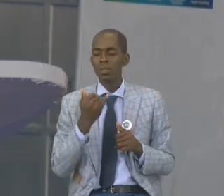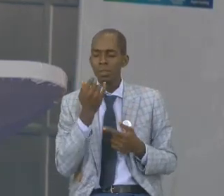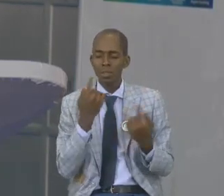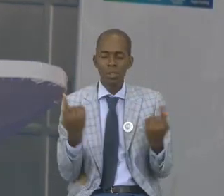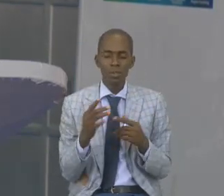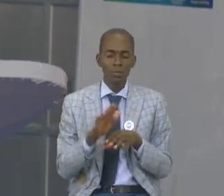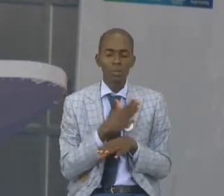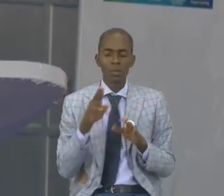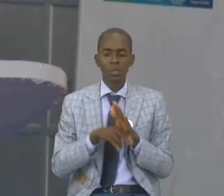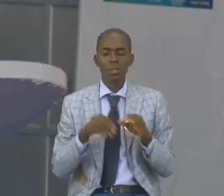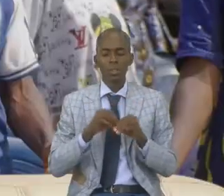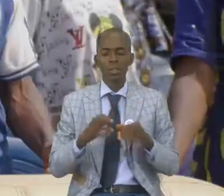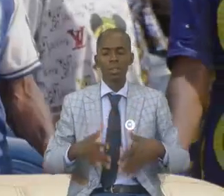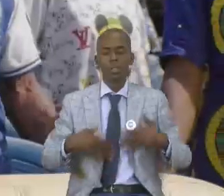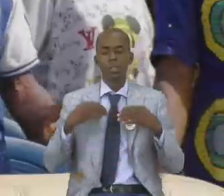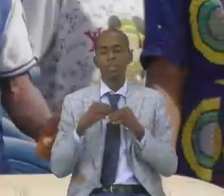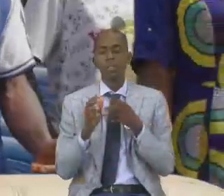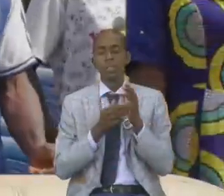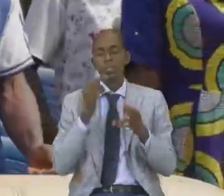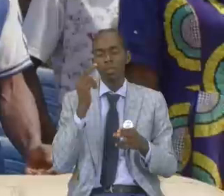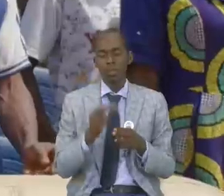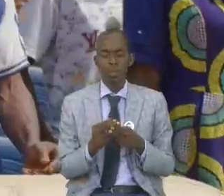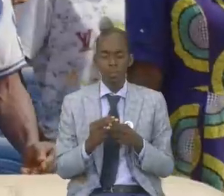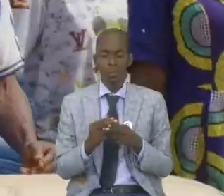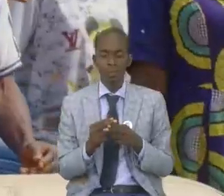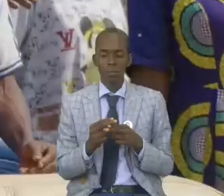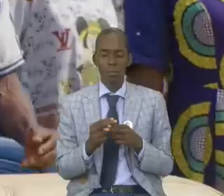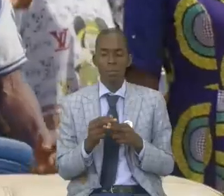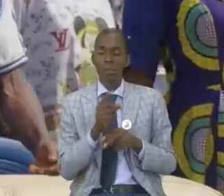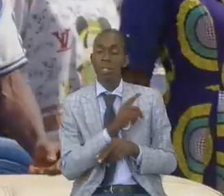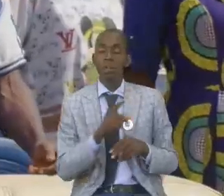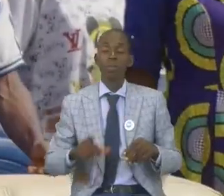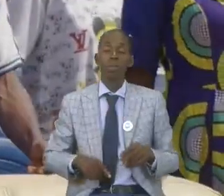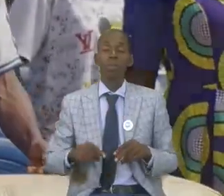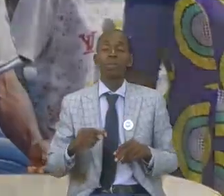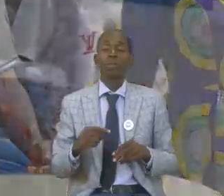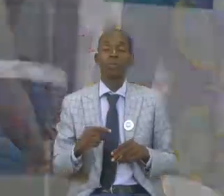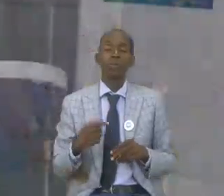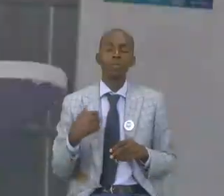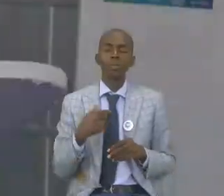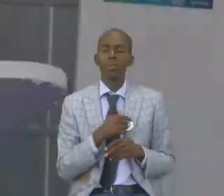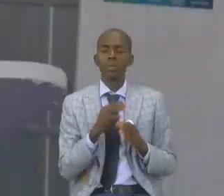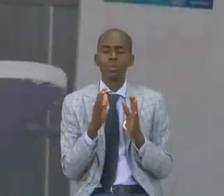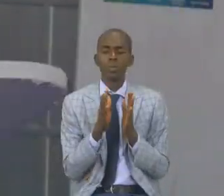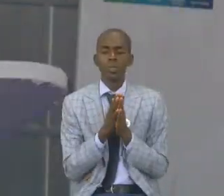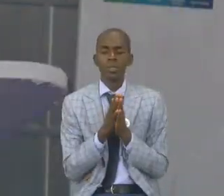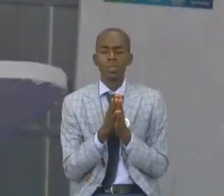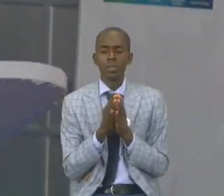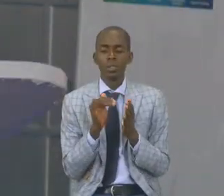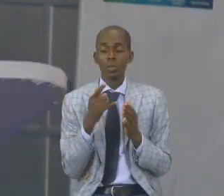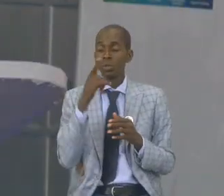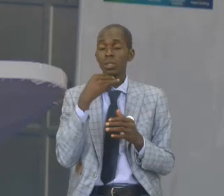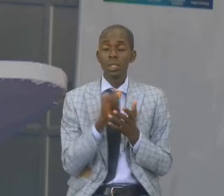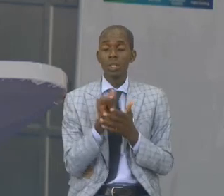inconsistency in their lives in Jesus' name. Lord, you have promised whosoever comes unto you, you will not cast